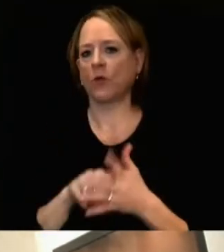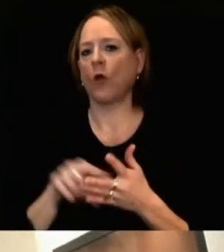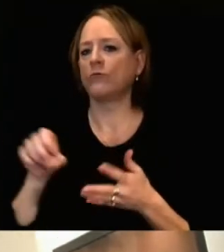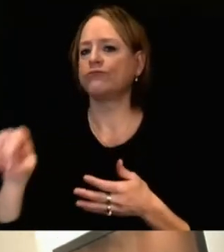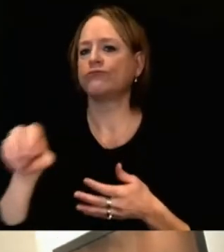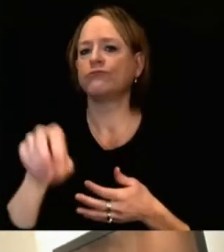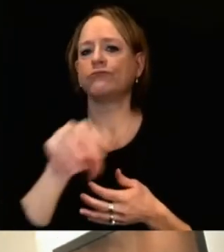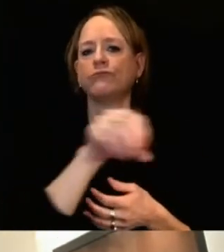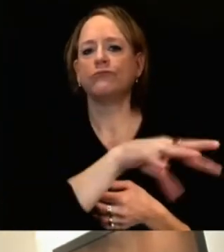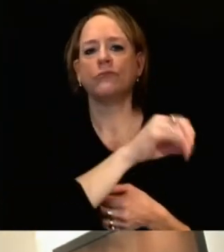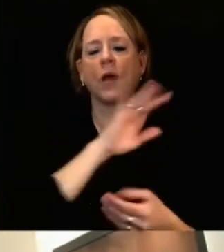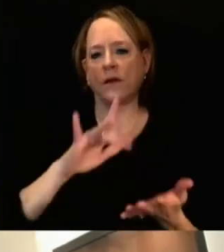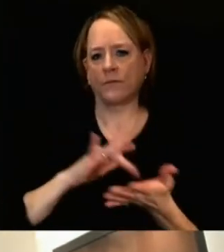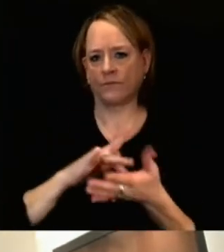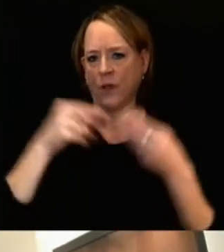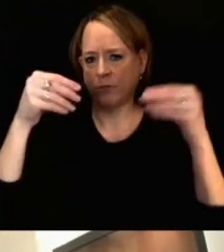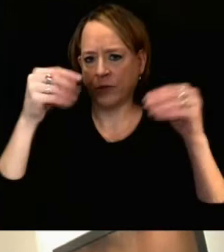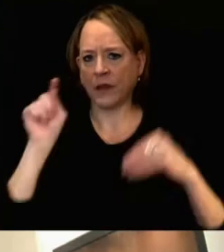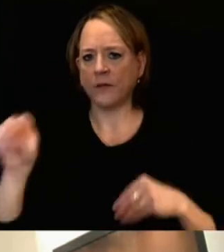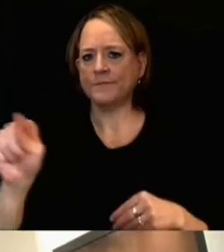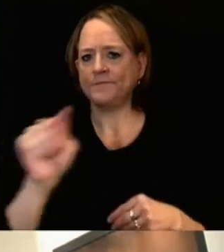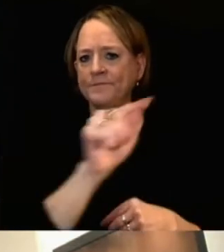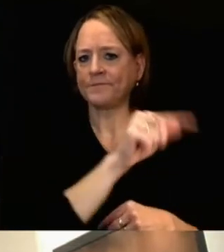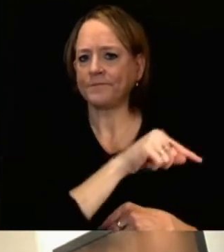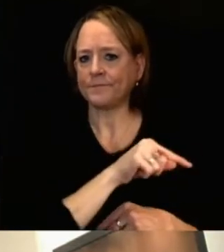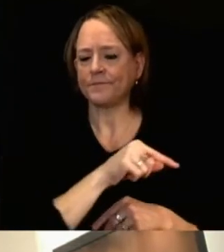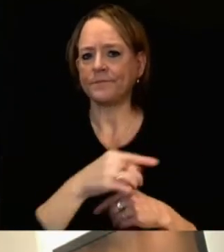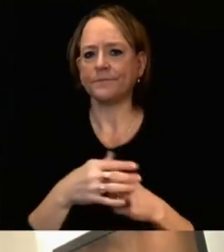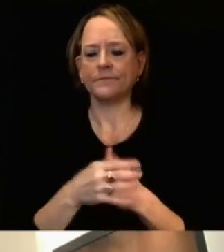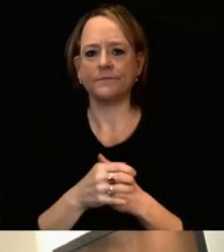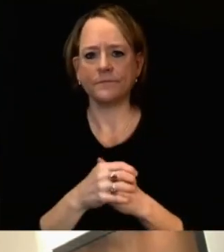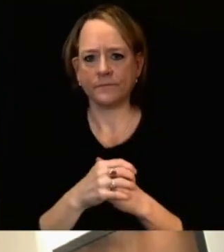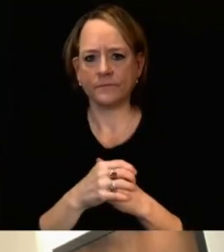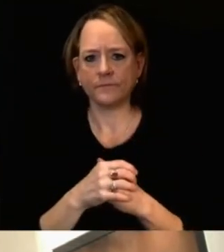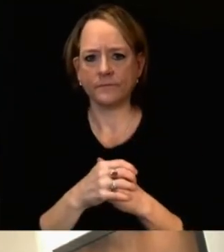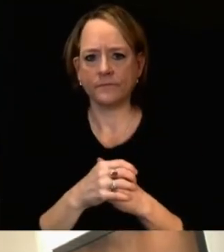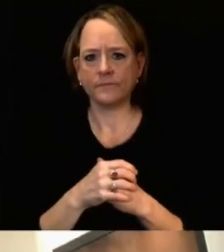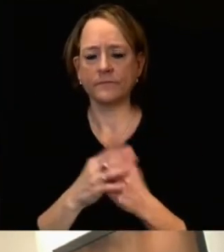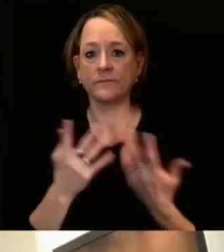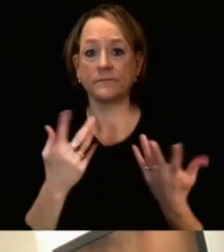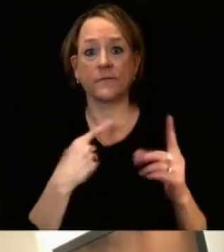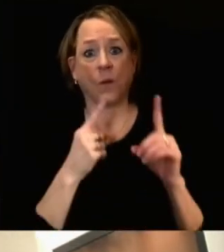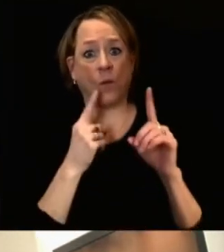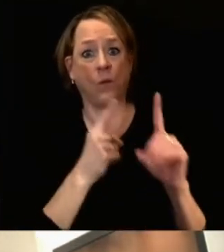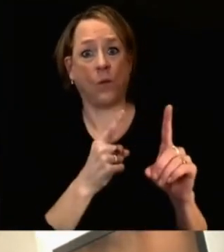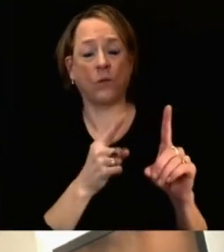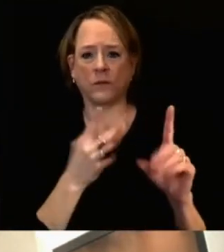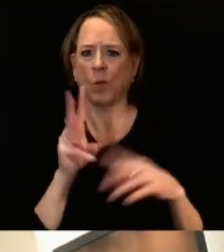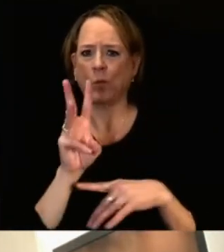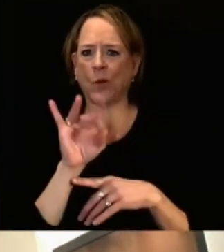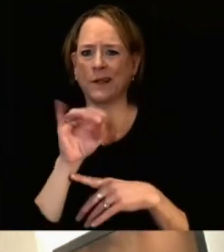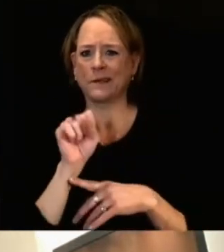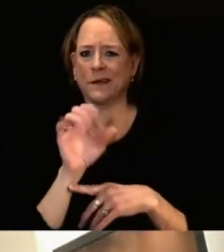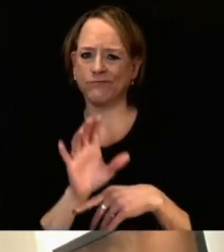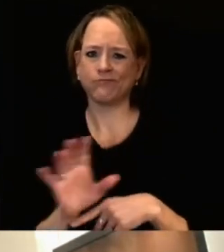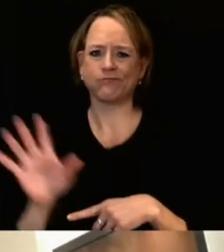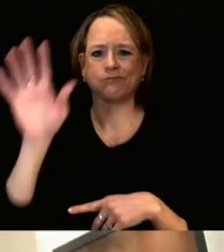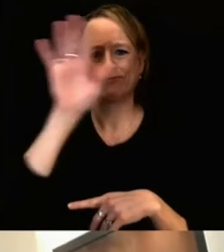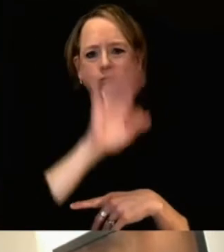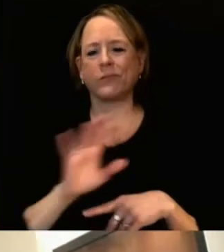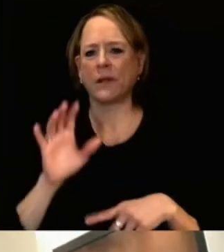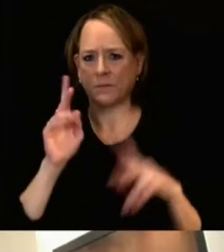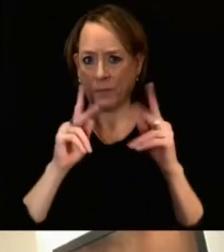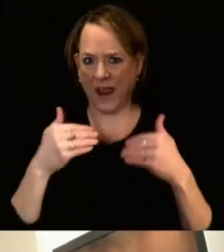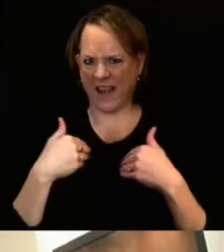want everyone in all regions of the state to have as good of access to them as possible. And we need